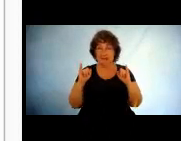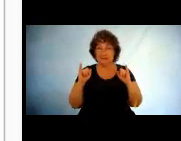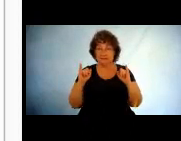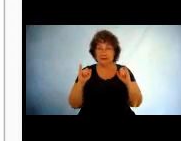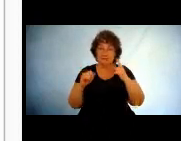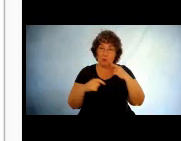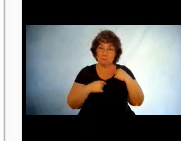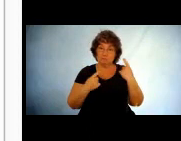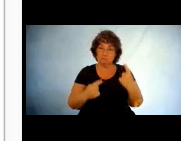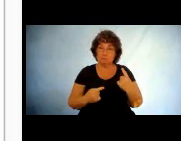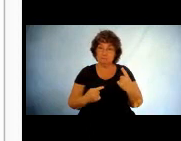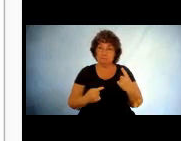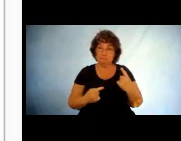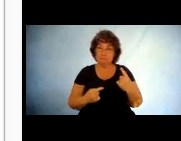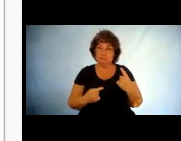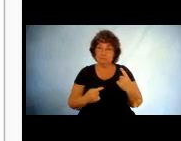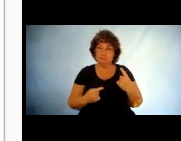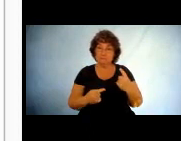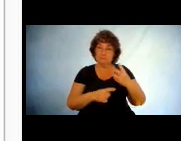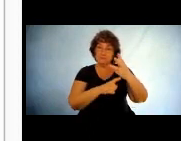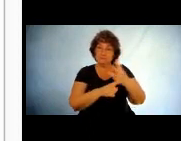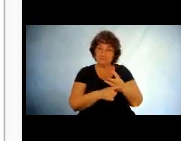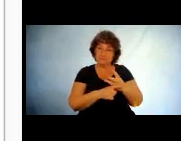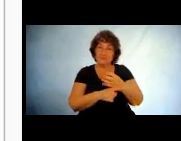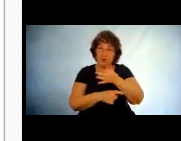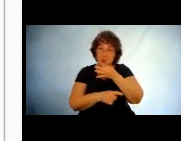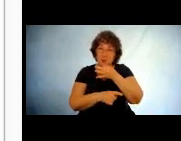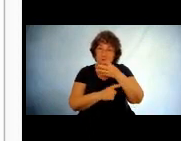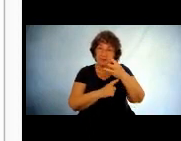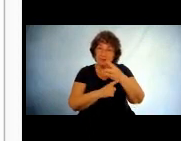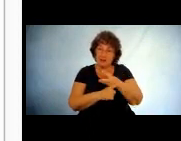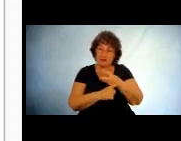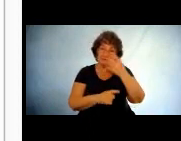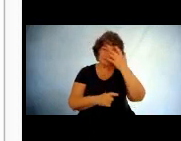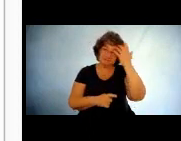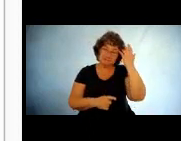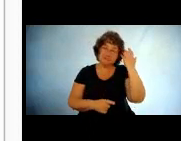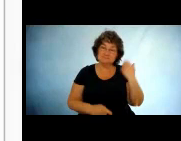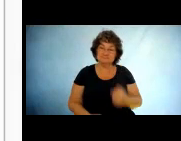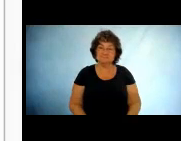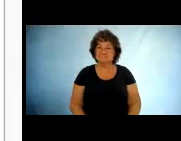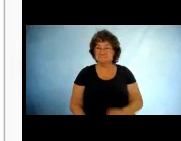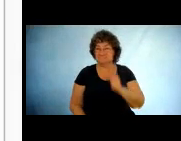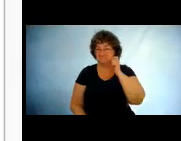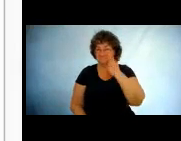for about almost 6 months now, so it's pretty